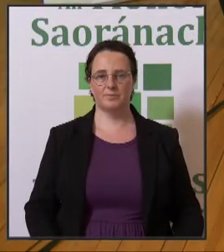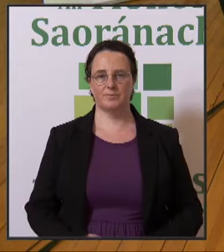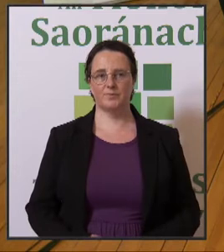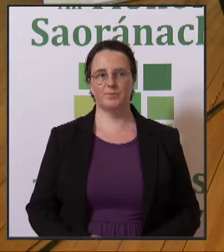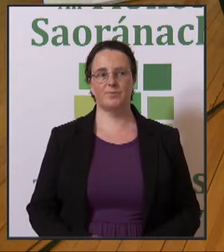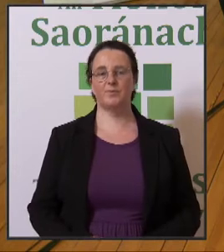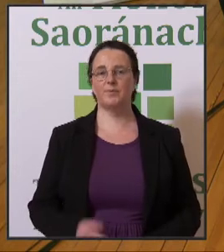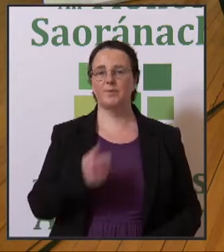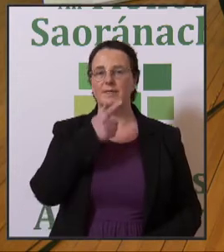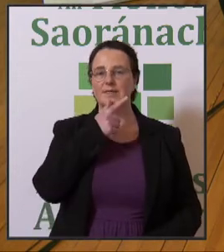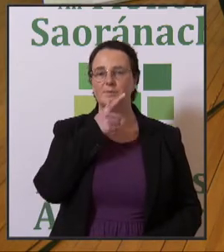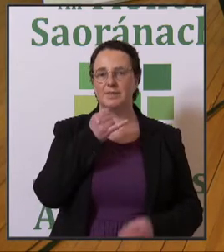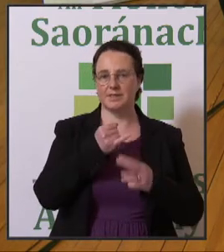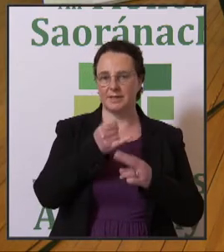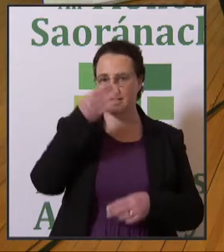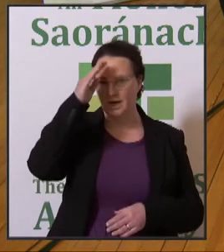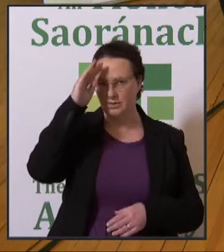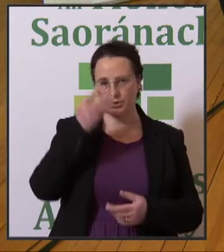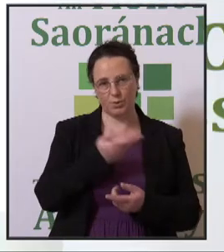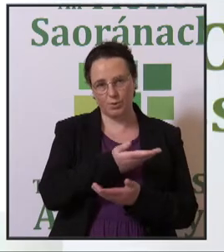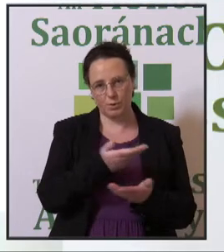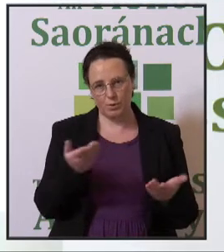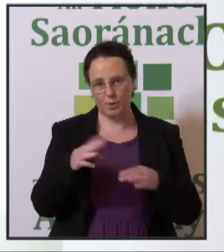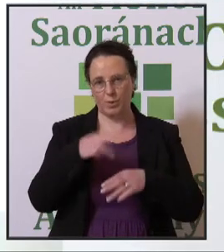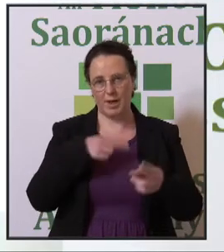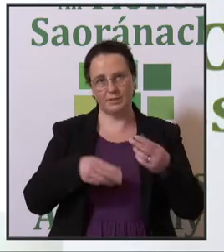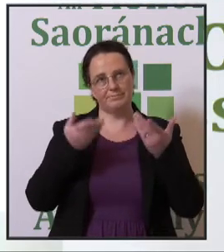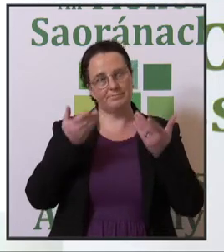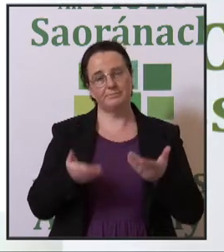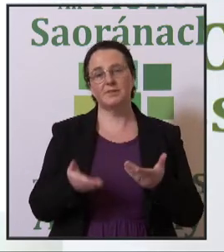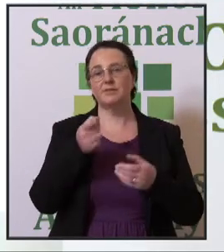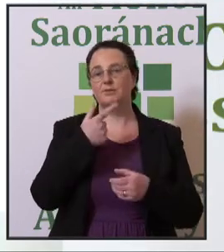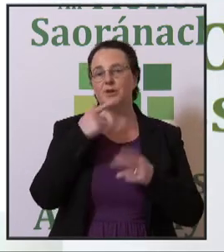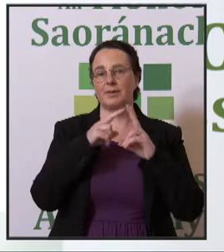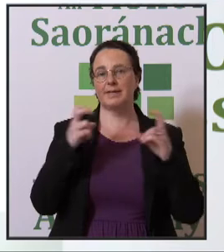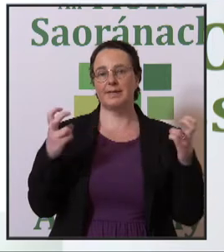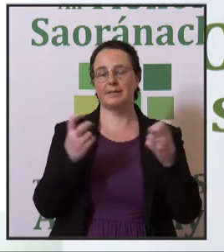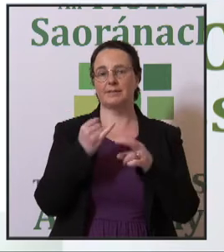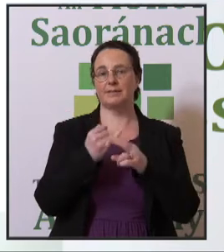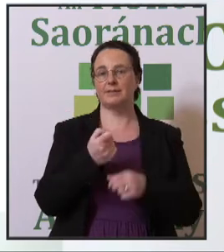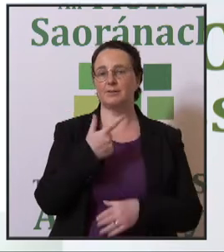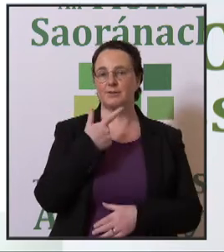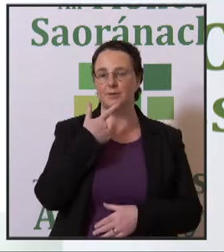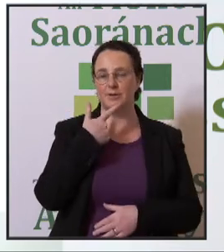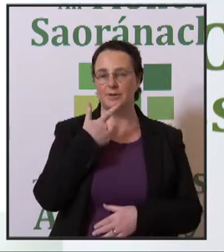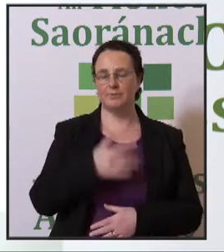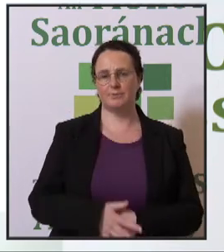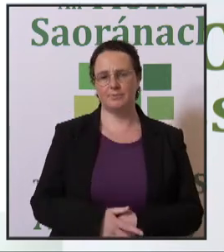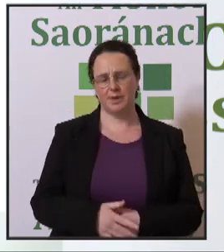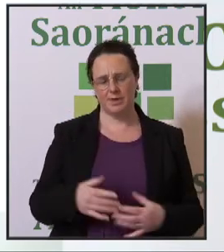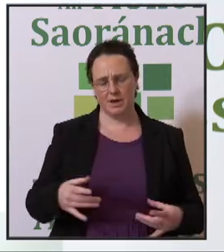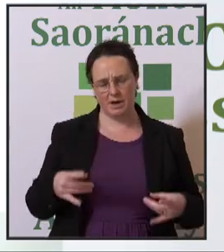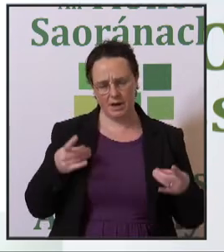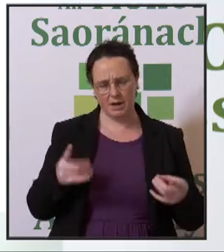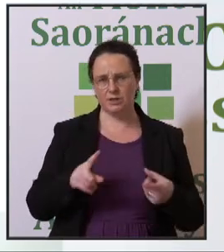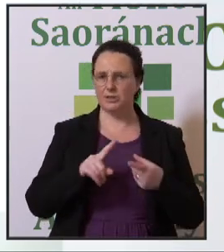Bolo year of Galair, August Falcher Roiv, Goody Cashlan Valiochlea, is more on an orang's privilege